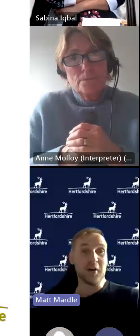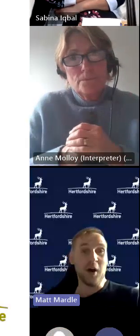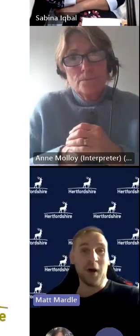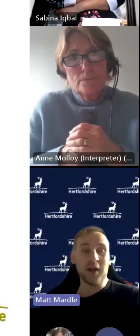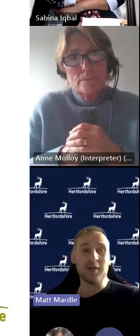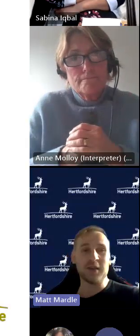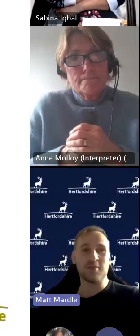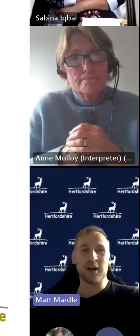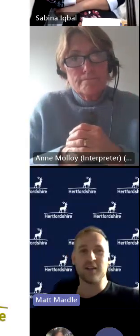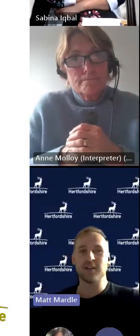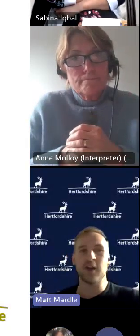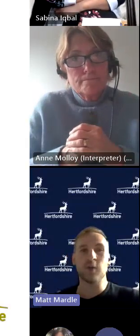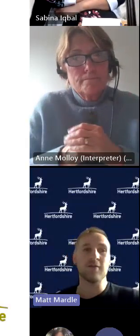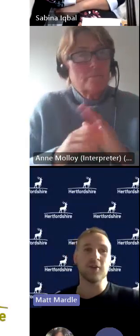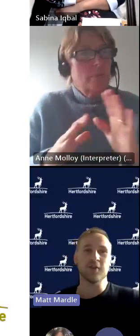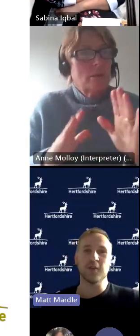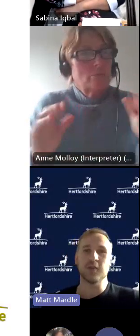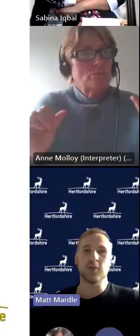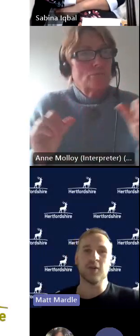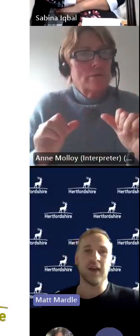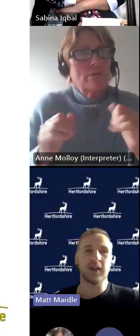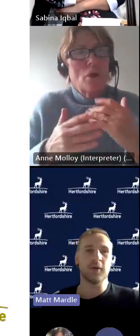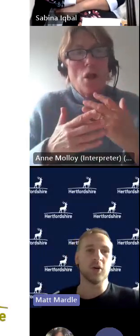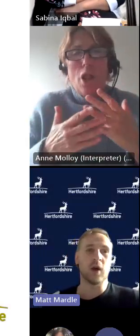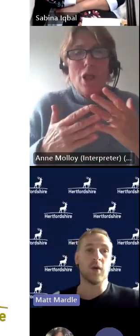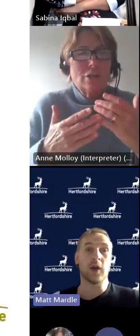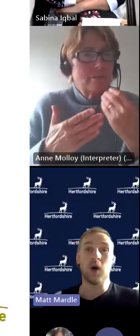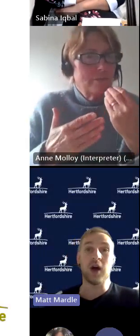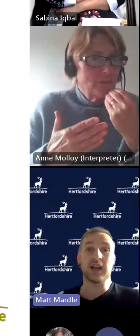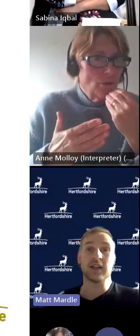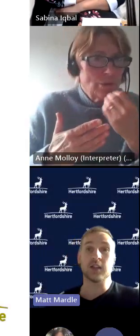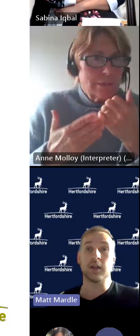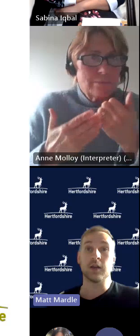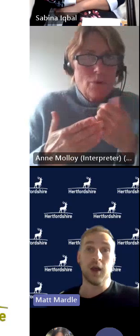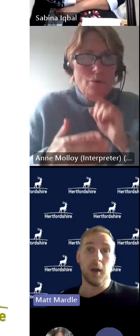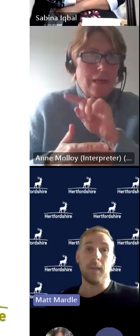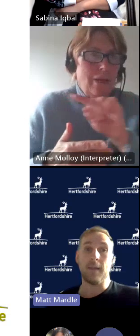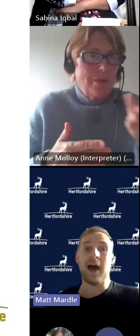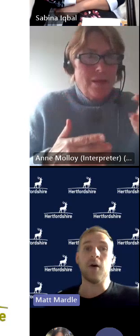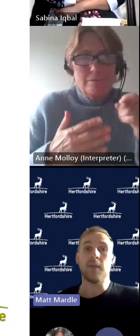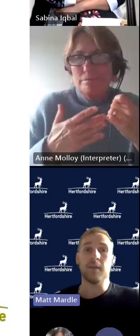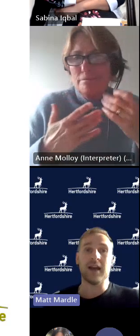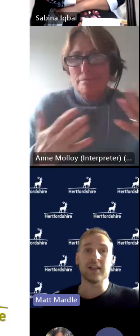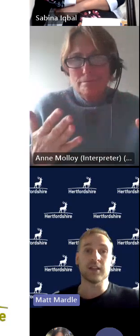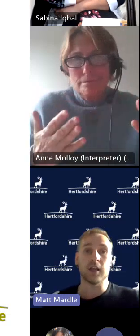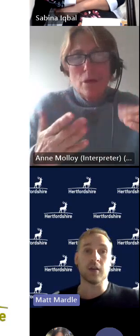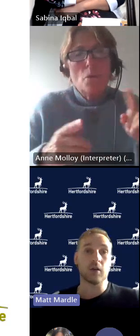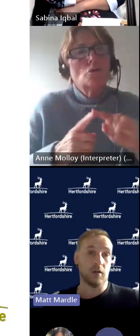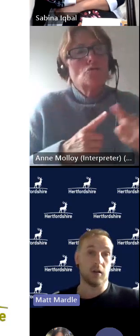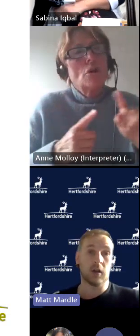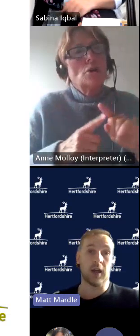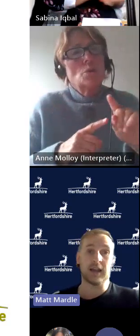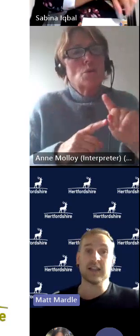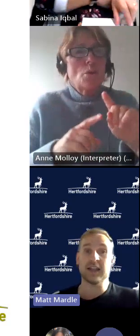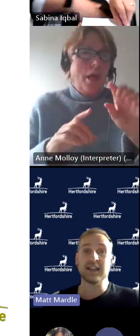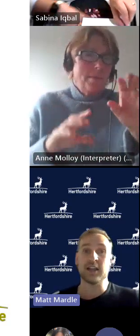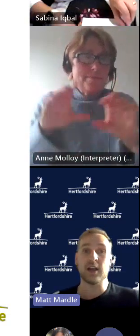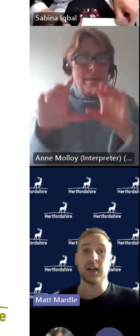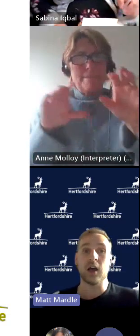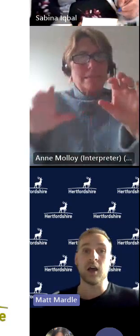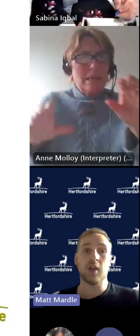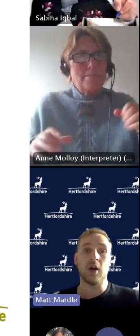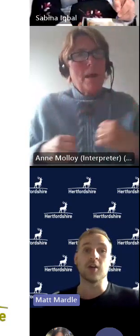So yeah, I'll keep this brief. So we have lots of food support available and we are working to map it out a bit better. So like